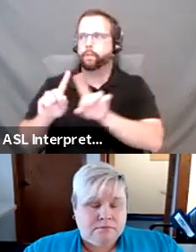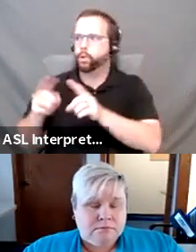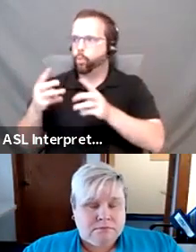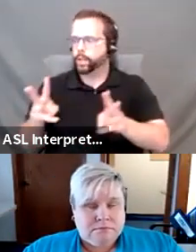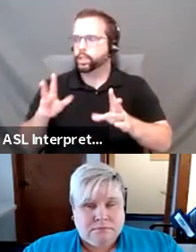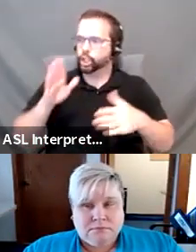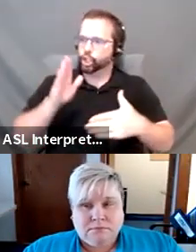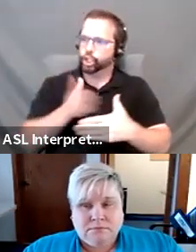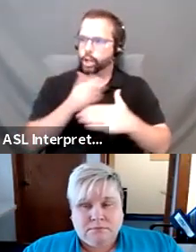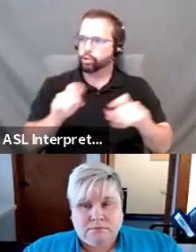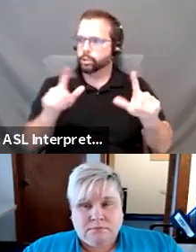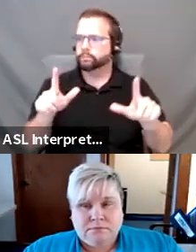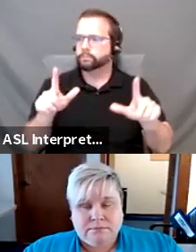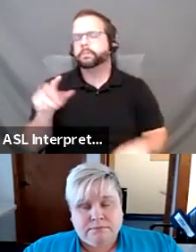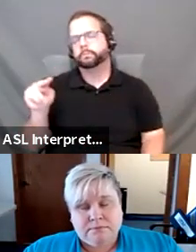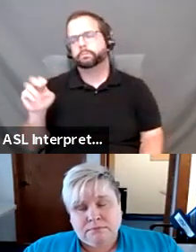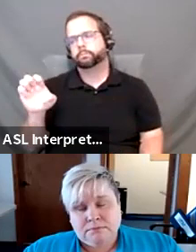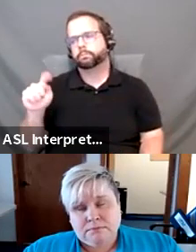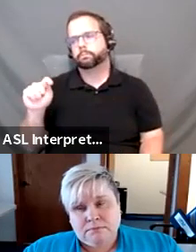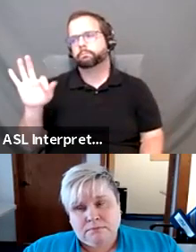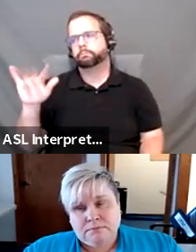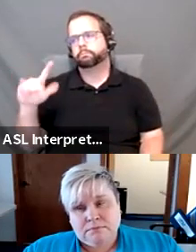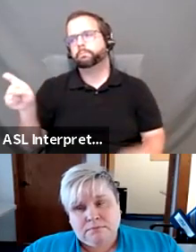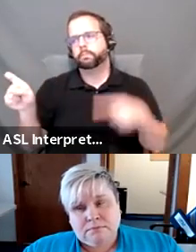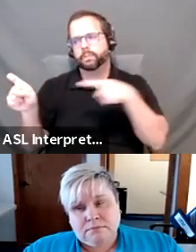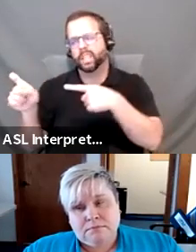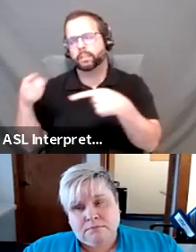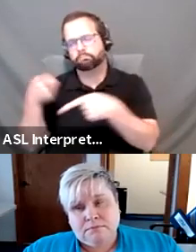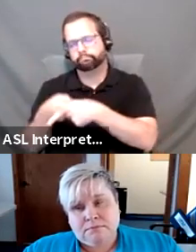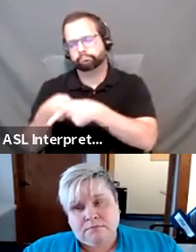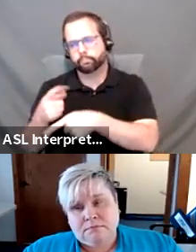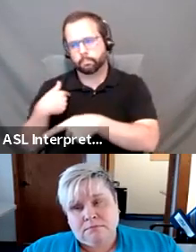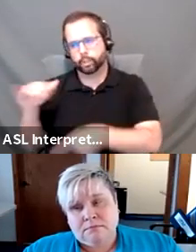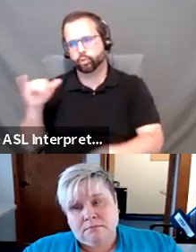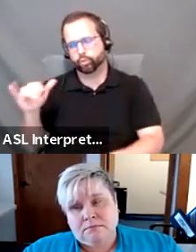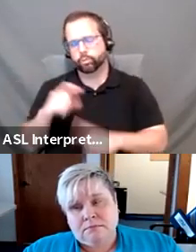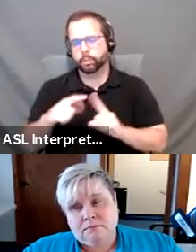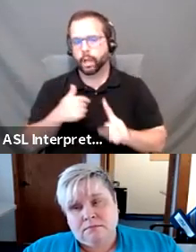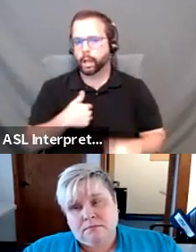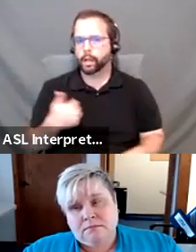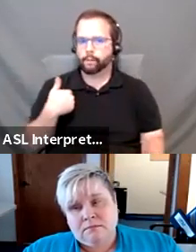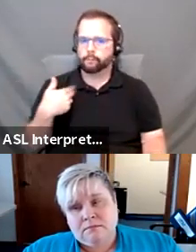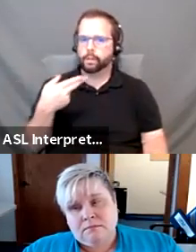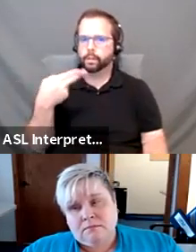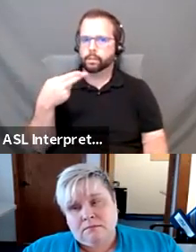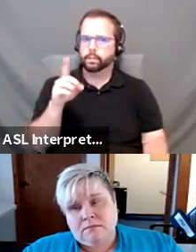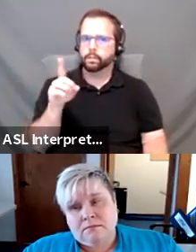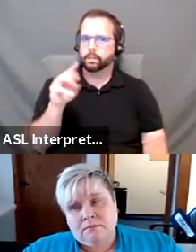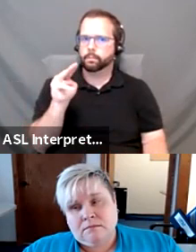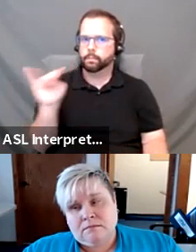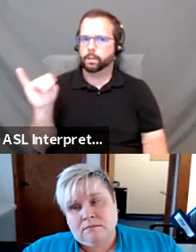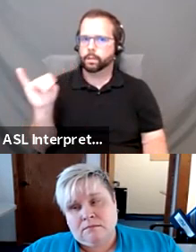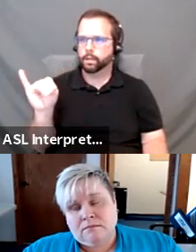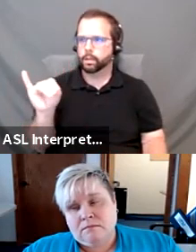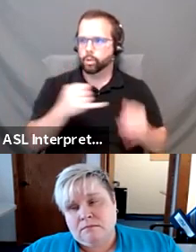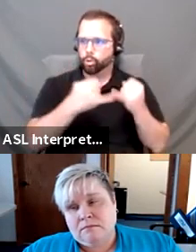able to, at least with our screen, I use an HDMI cord and I just run it off of a computer, and then I just mirror the screen. I've been able to